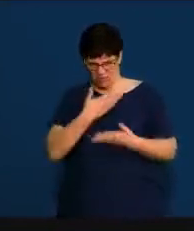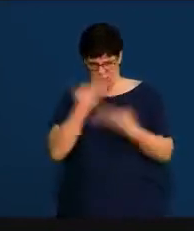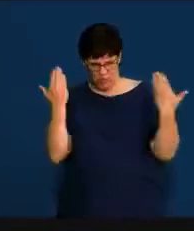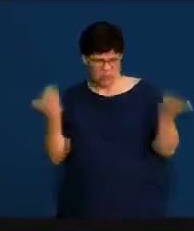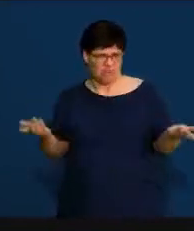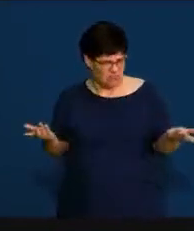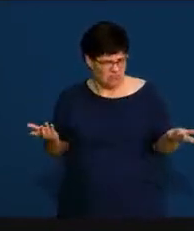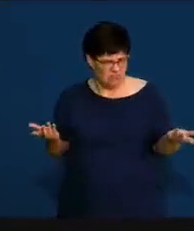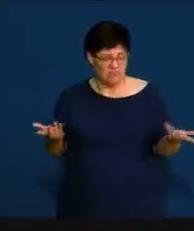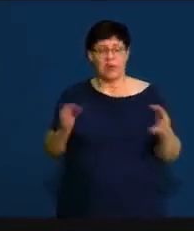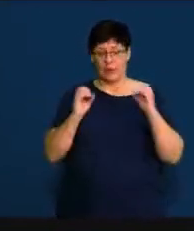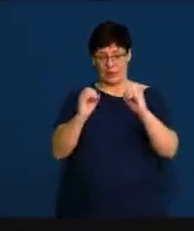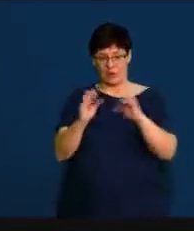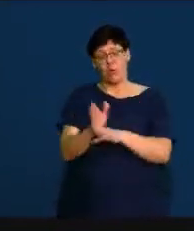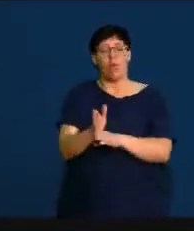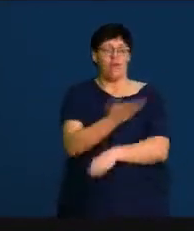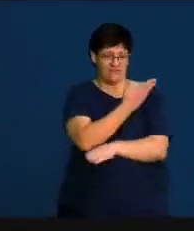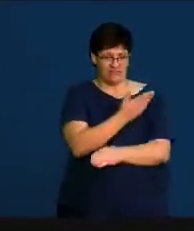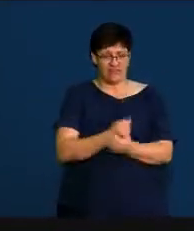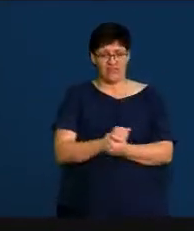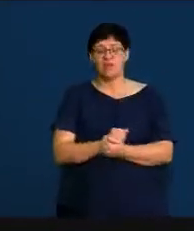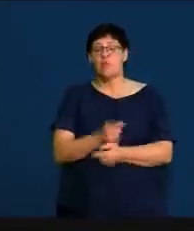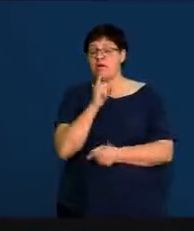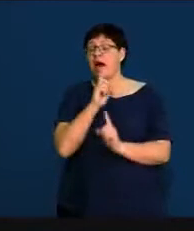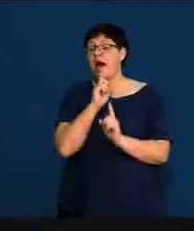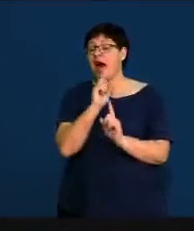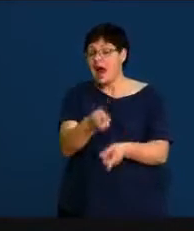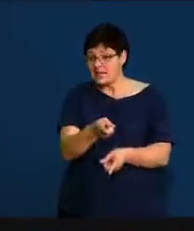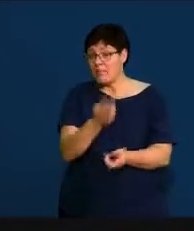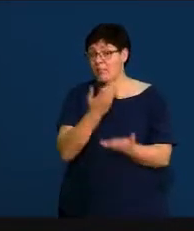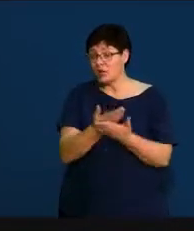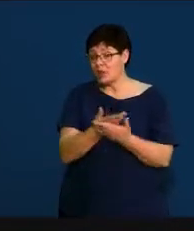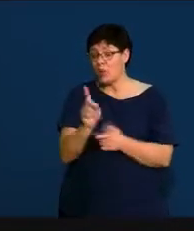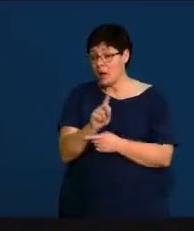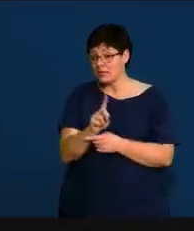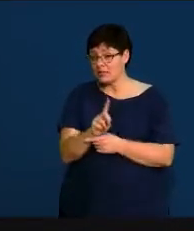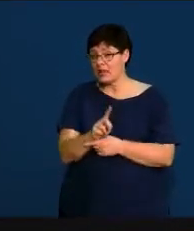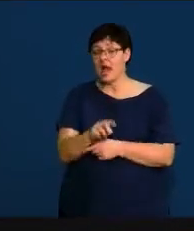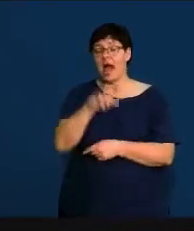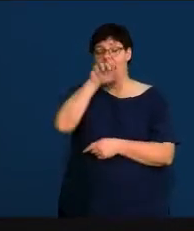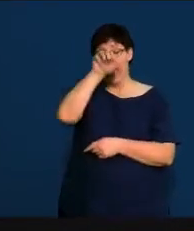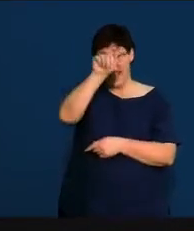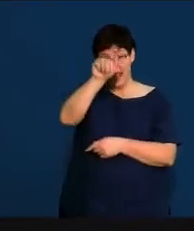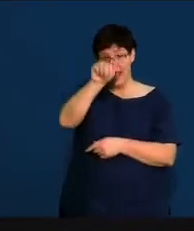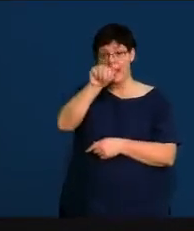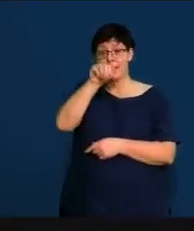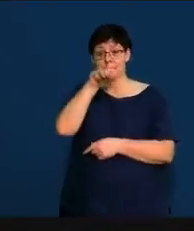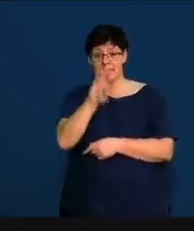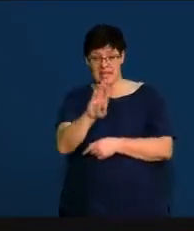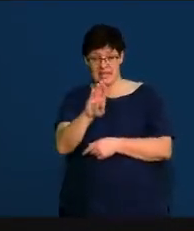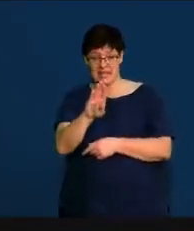as linear. That means the only answer that is possible is one of either